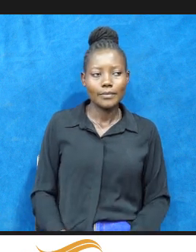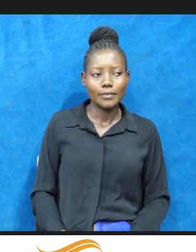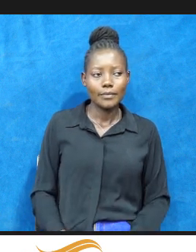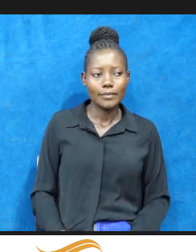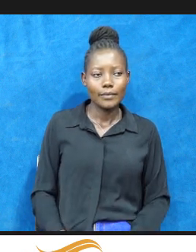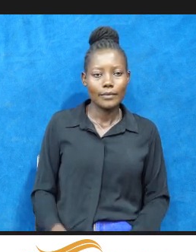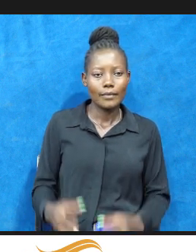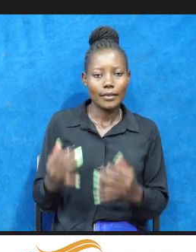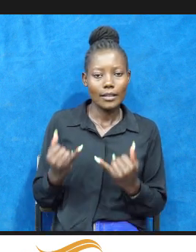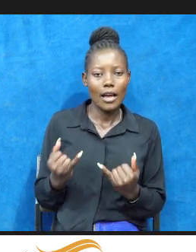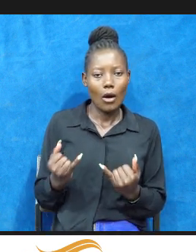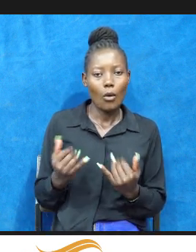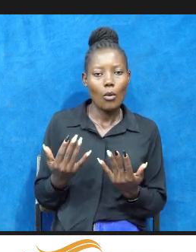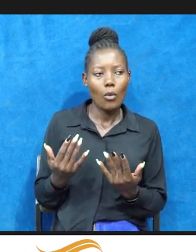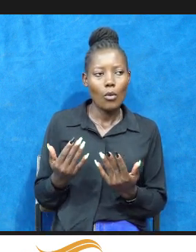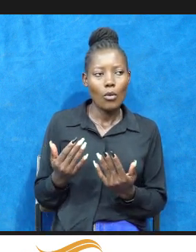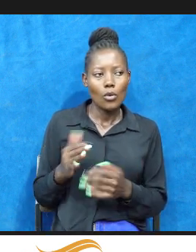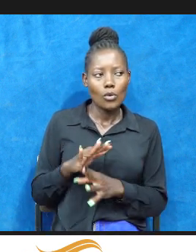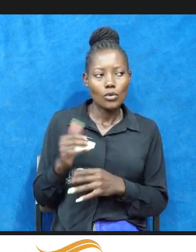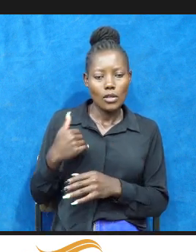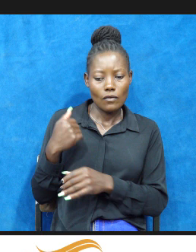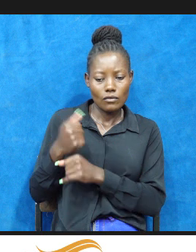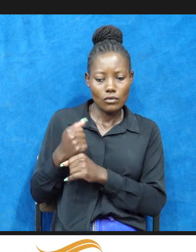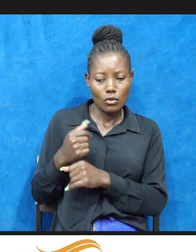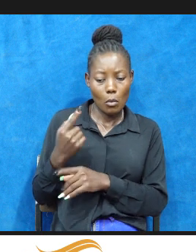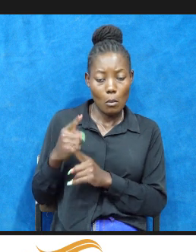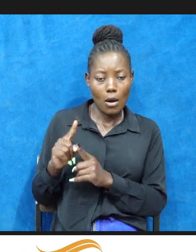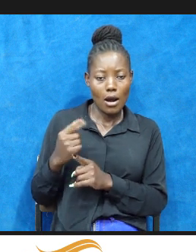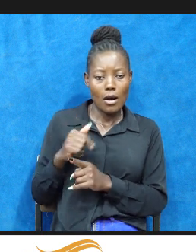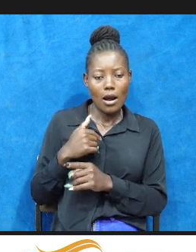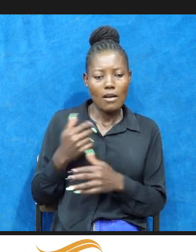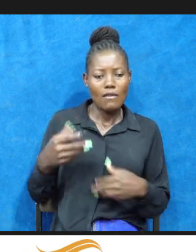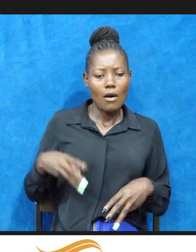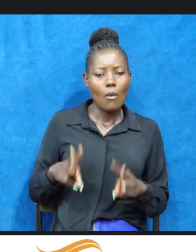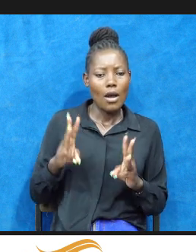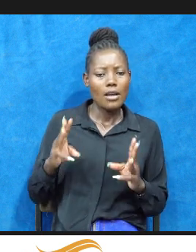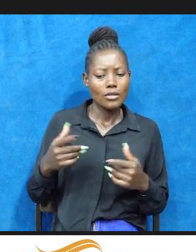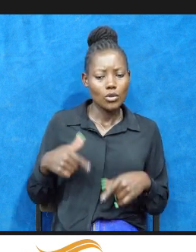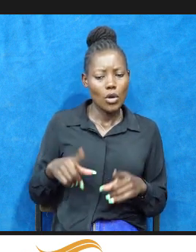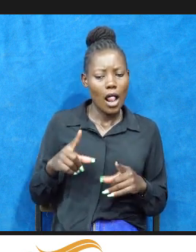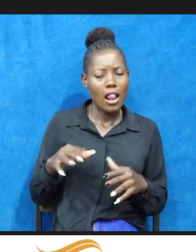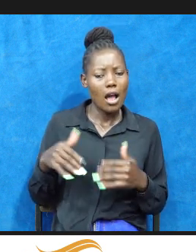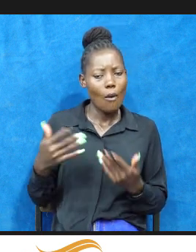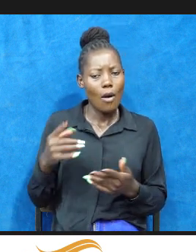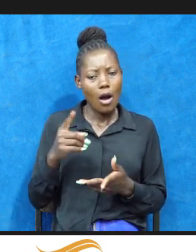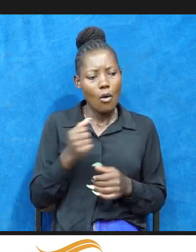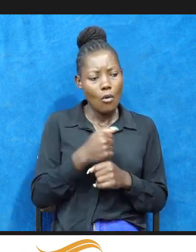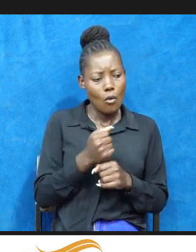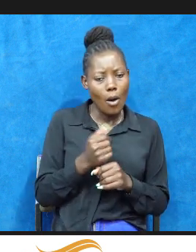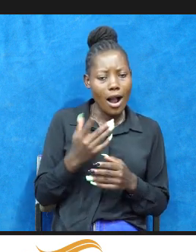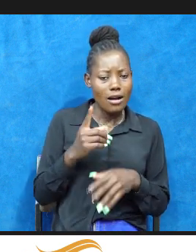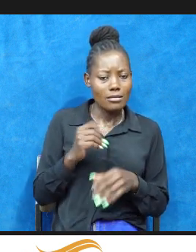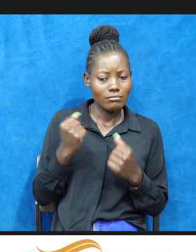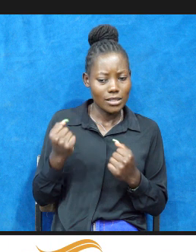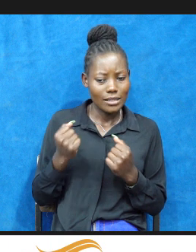So it's not magic and you don't want to overdo it, but there is a way to utilize it to allow the athlete to bridge the gap between strength development